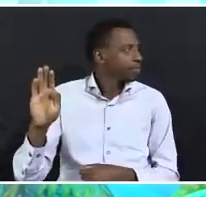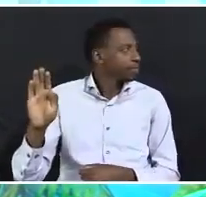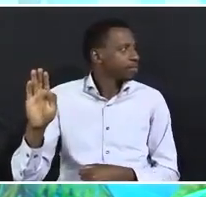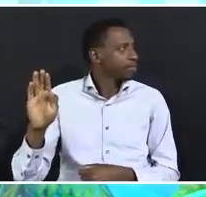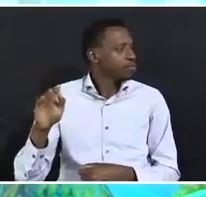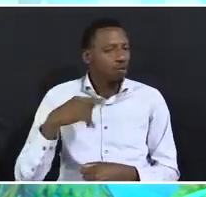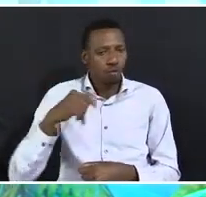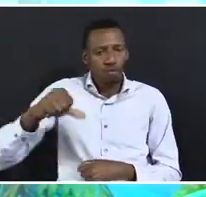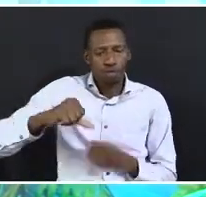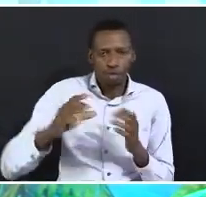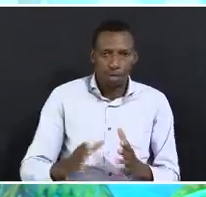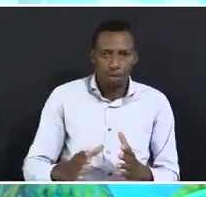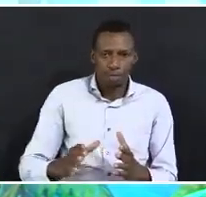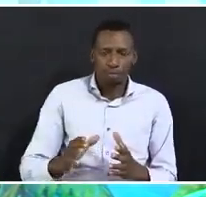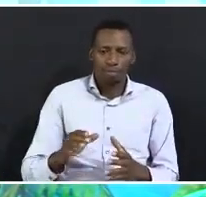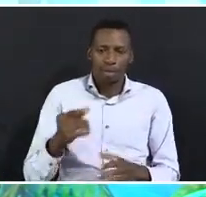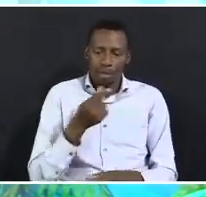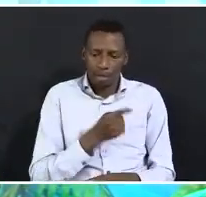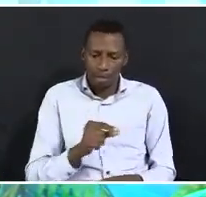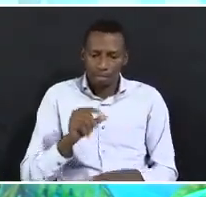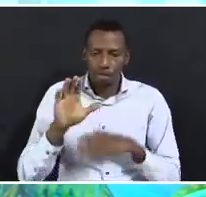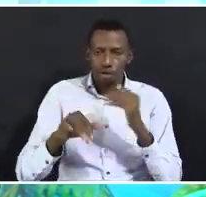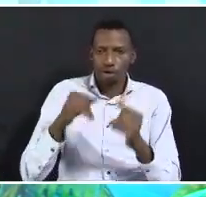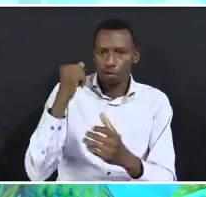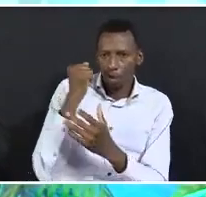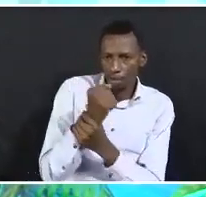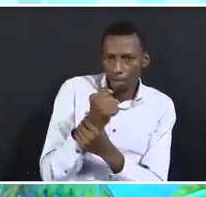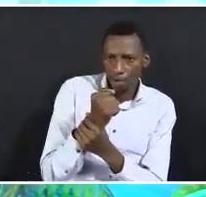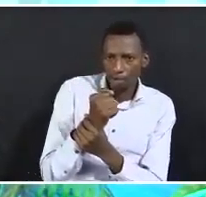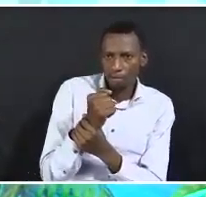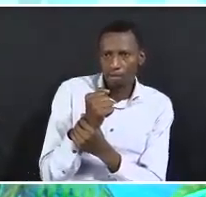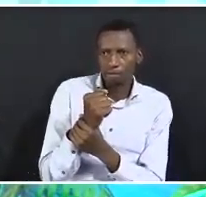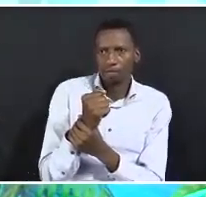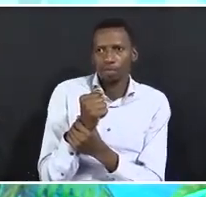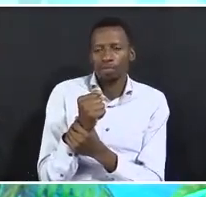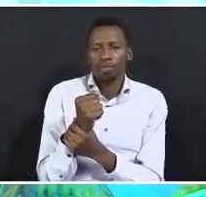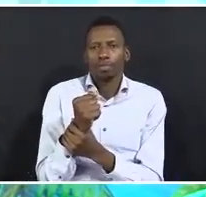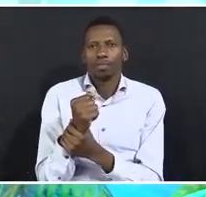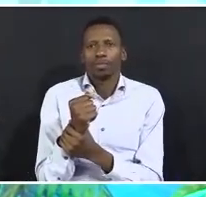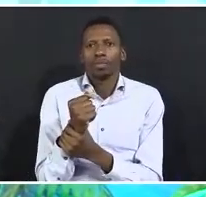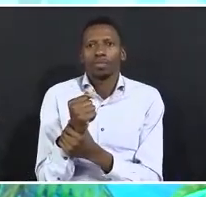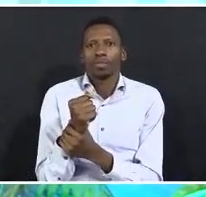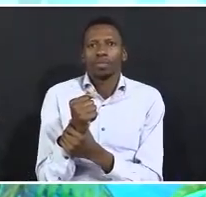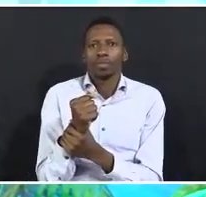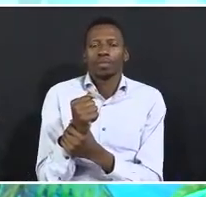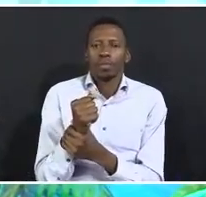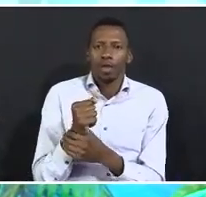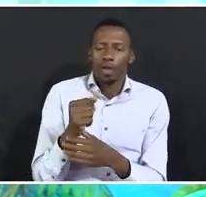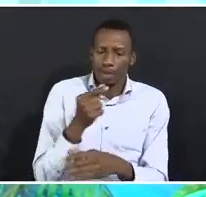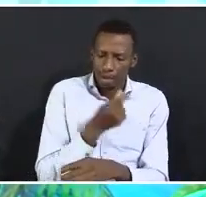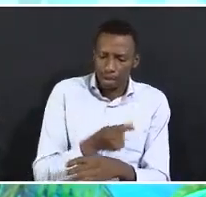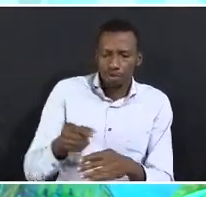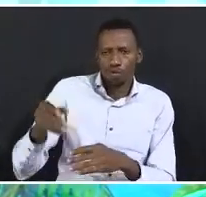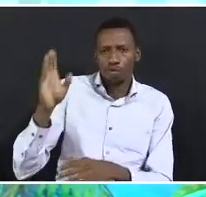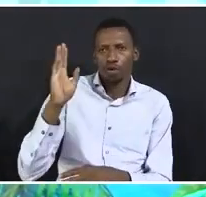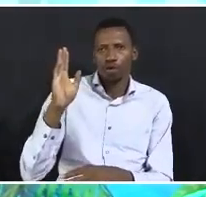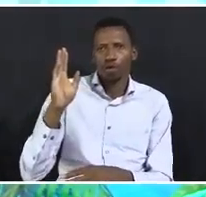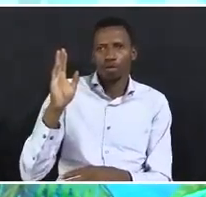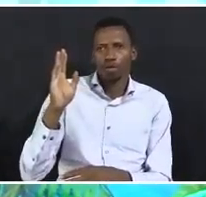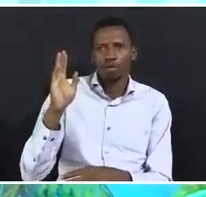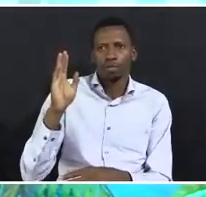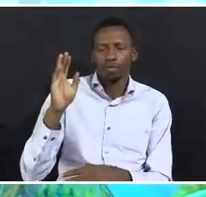Abraham from Ur. It was grace that met Saul of Tarsus on his way to Damascus. It